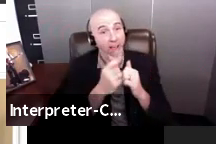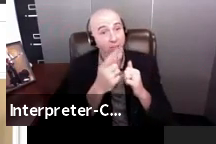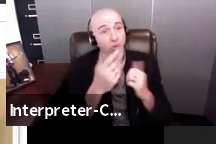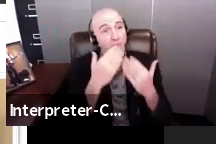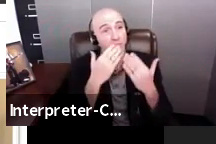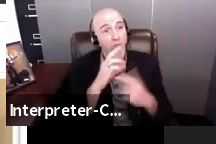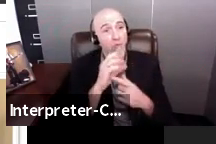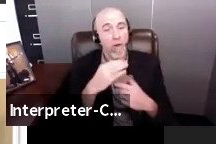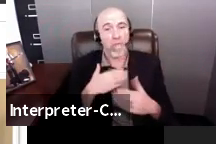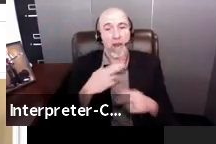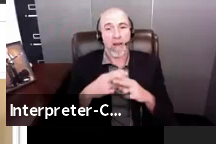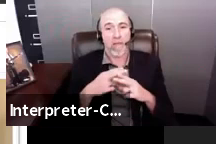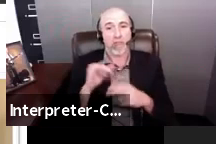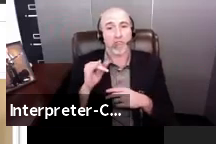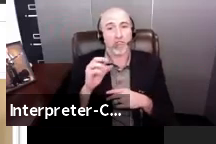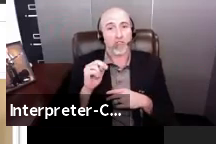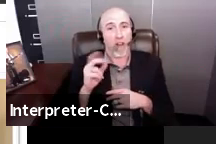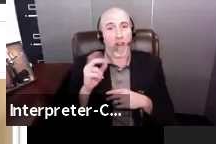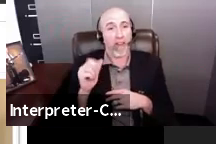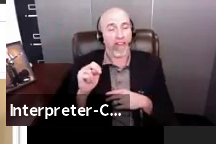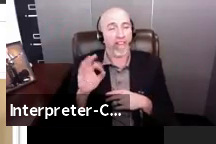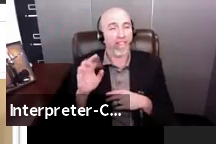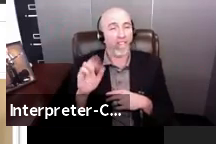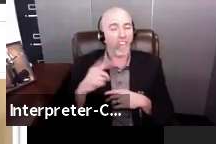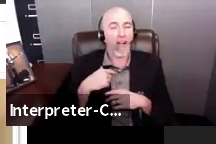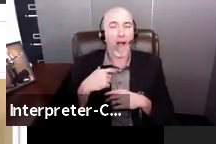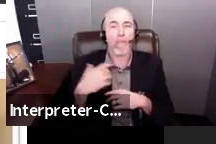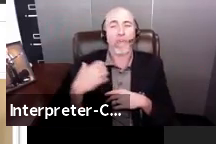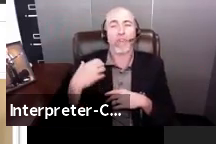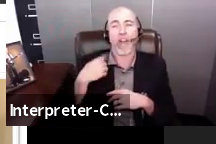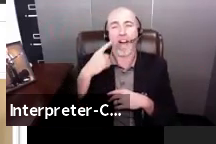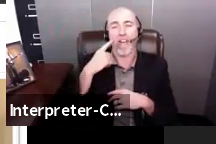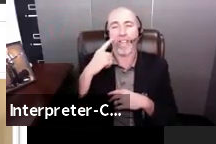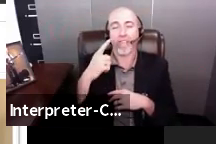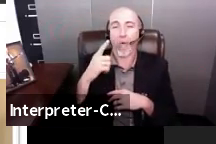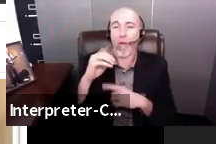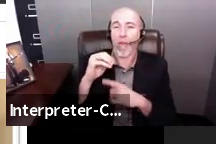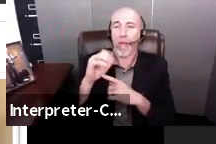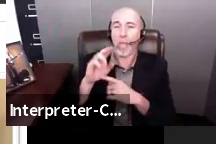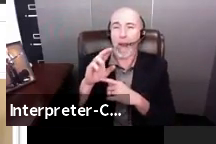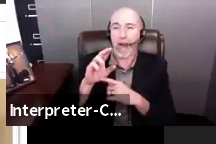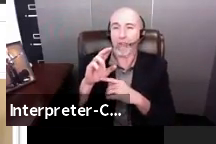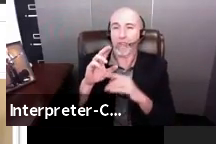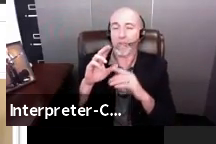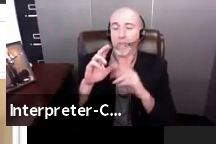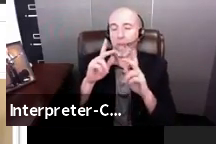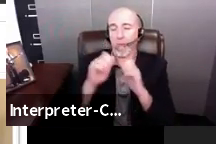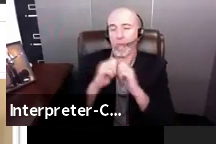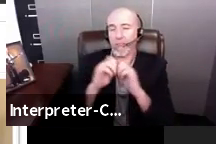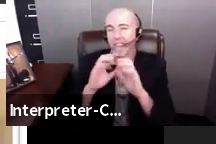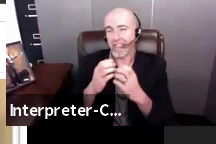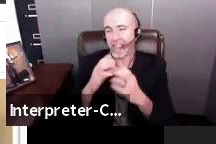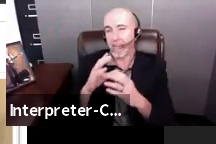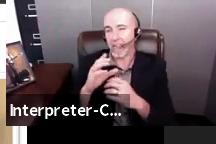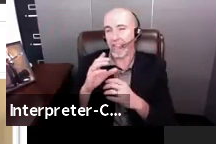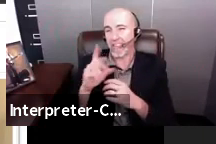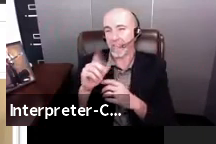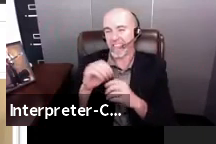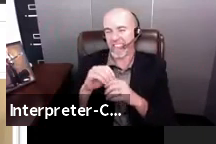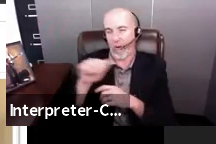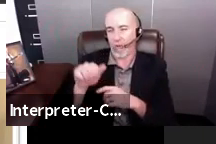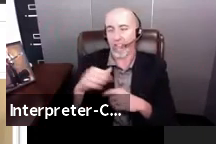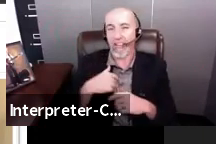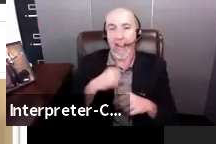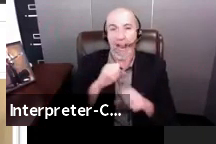Ron. My name is Jonathan Franks. I'm the chairman of the Mayor's Committee for People with Disabilities in Austin. And I am proud to say I work alongside a committee